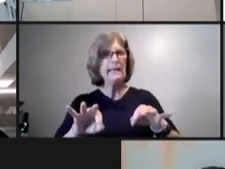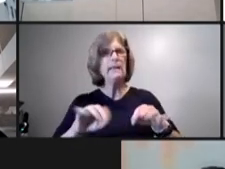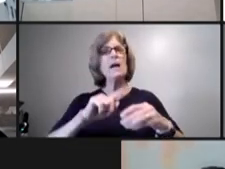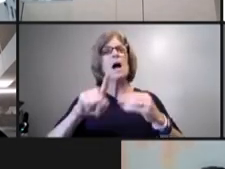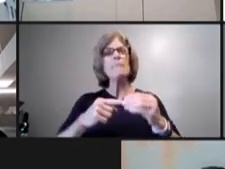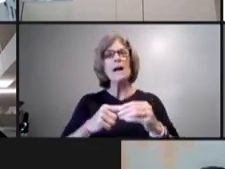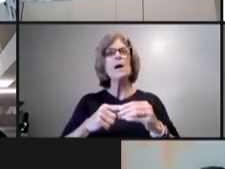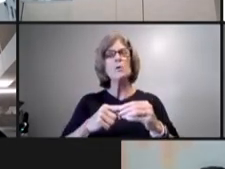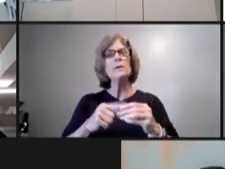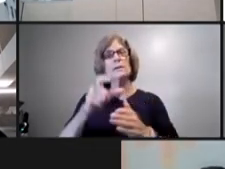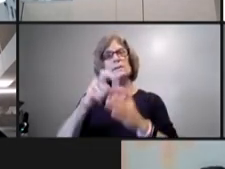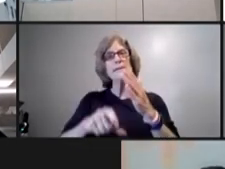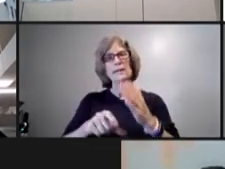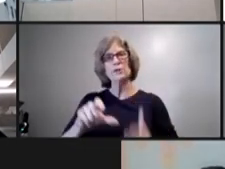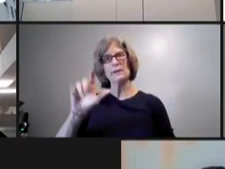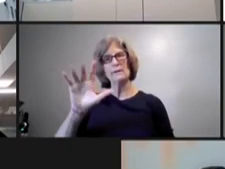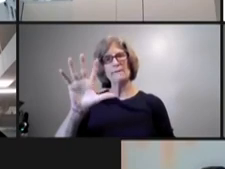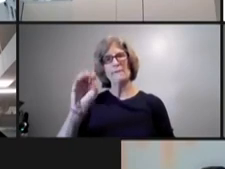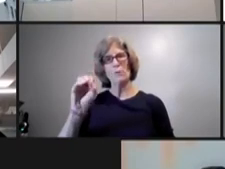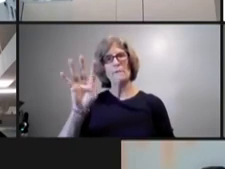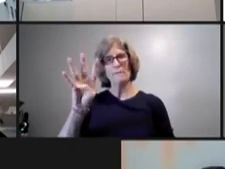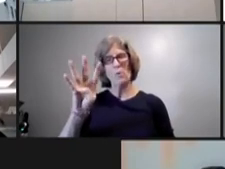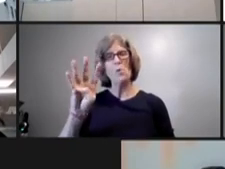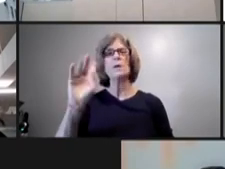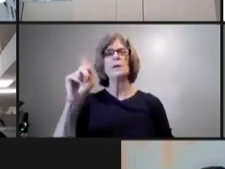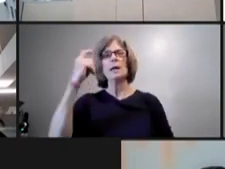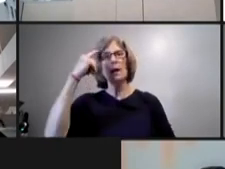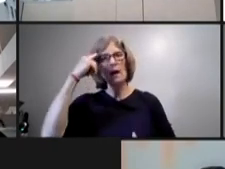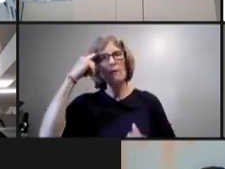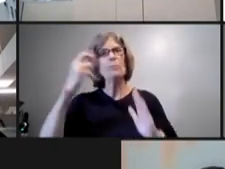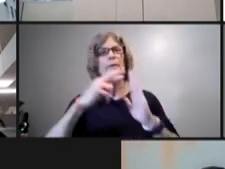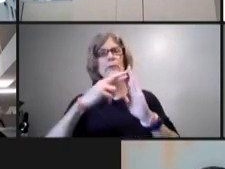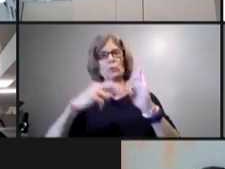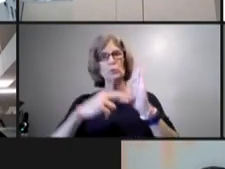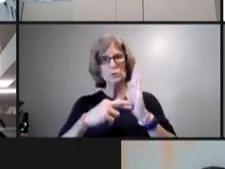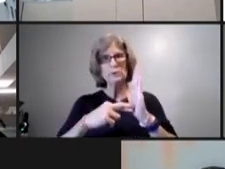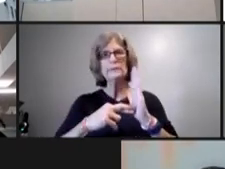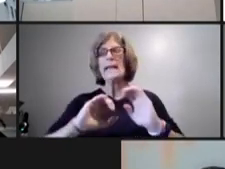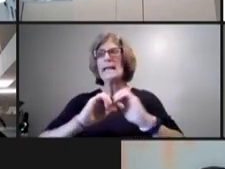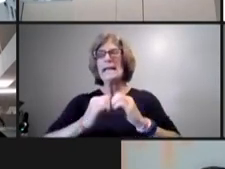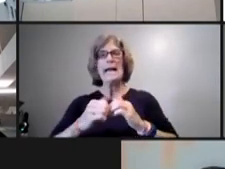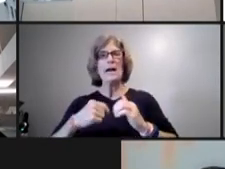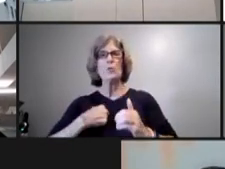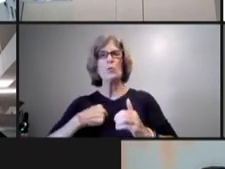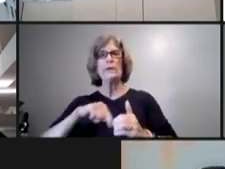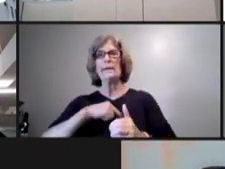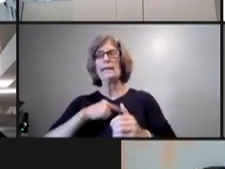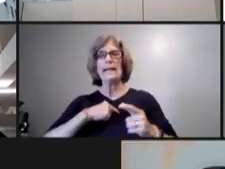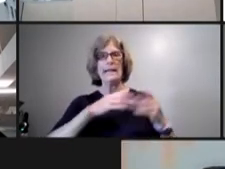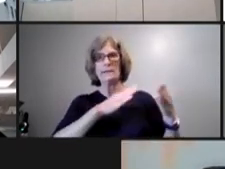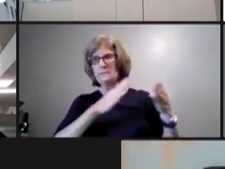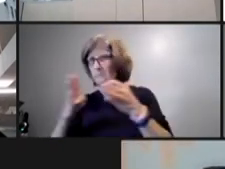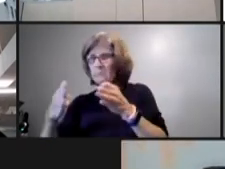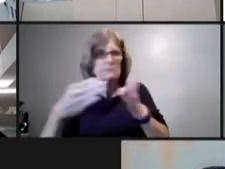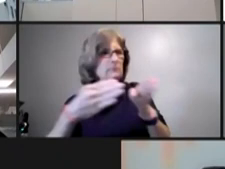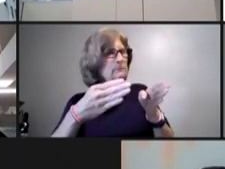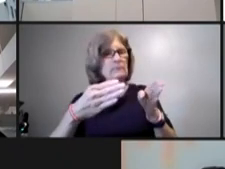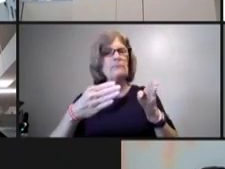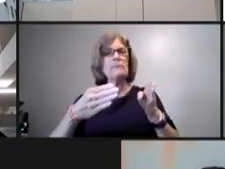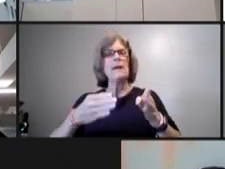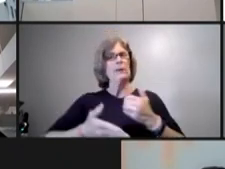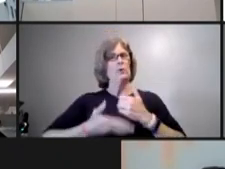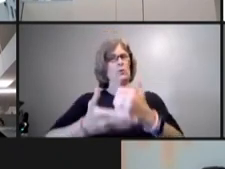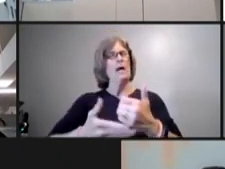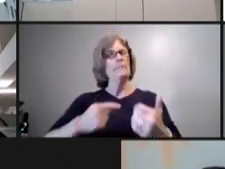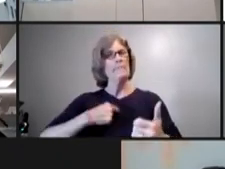about 504 and the input we might like to give back to housing and urban development from this community as to what we prioritize and what